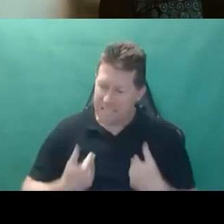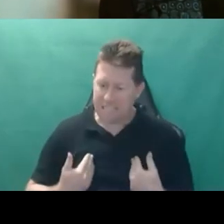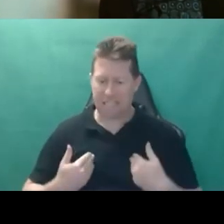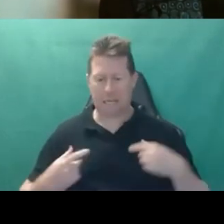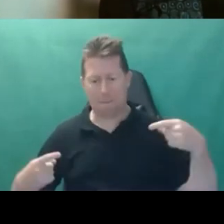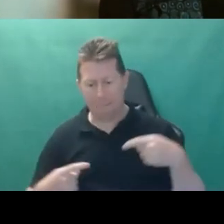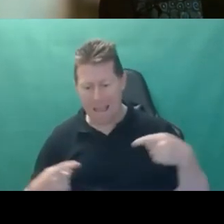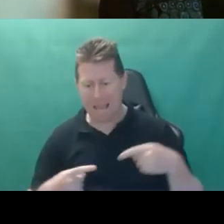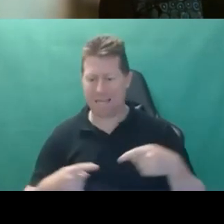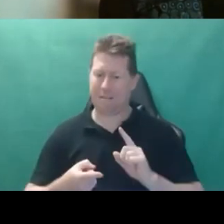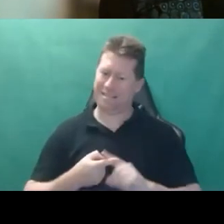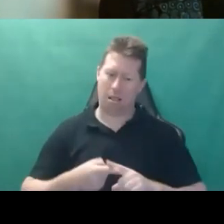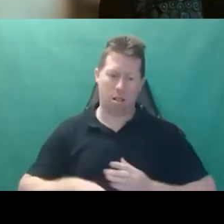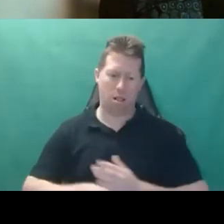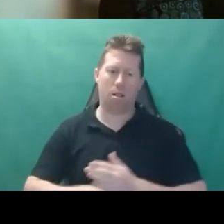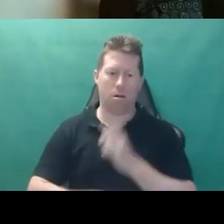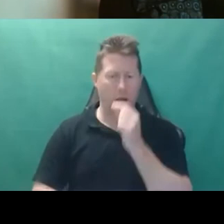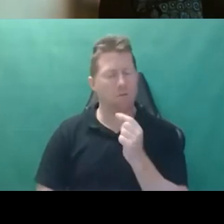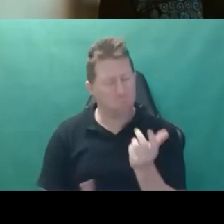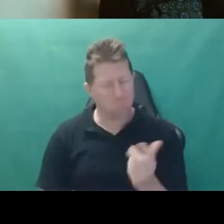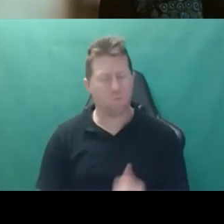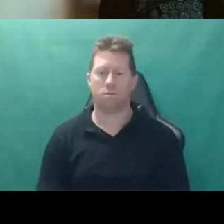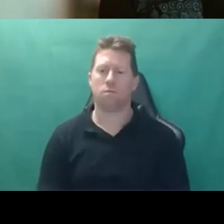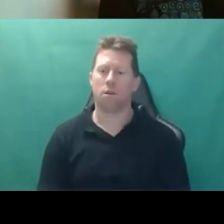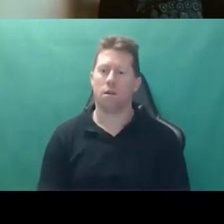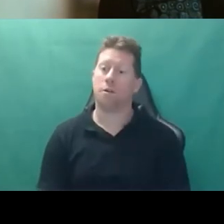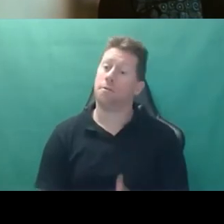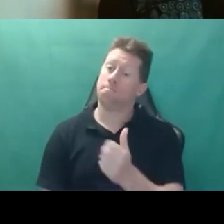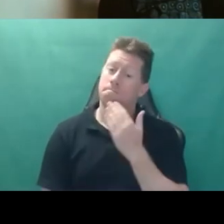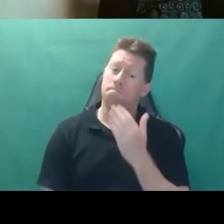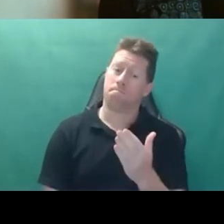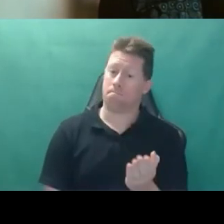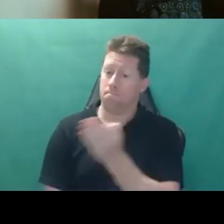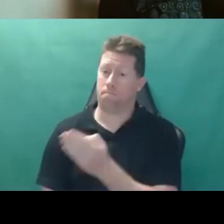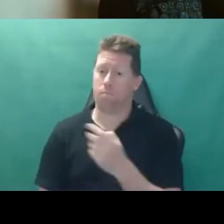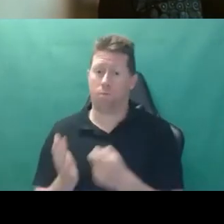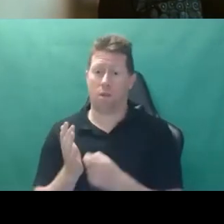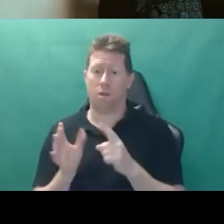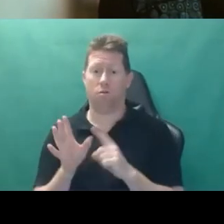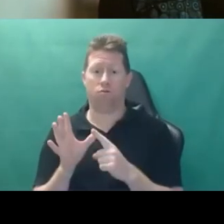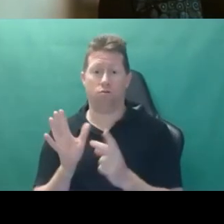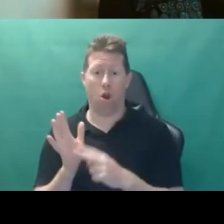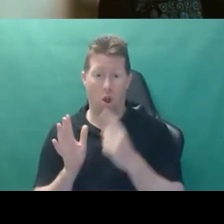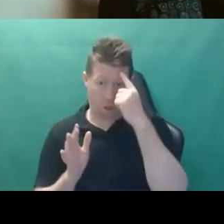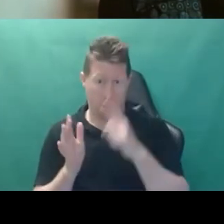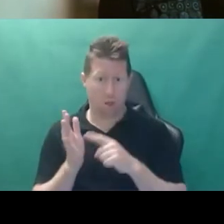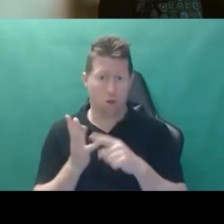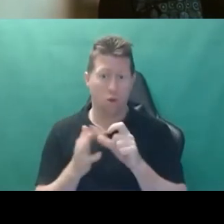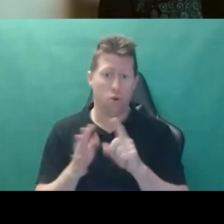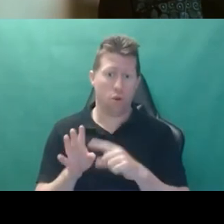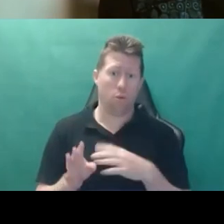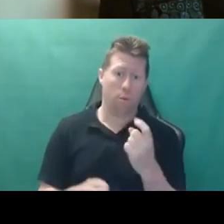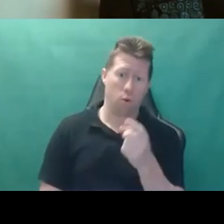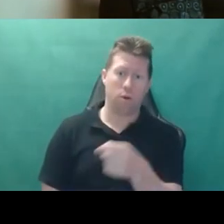and still function in the world. That's great. Thanks, Raylene. Uh, Ryan, and then Judy wants to say something quickly afterwards as well. So off you